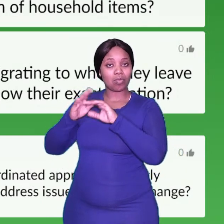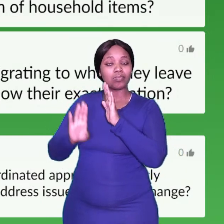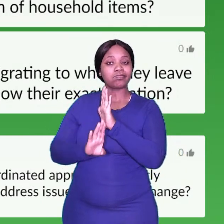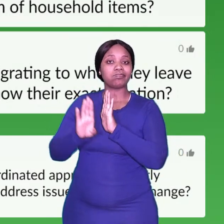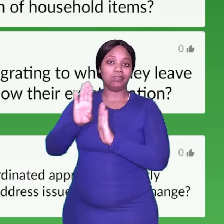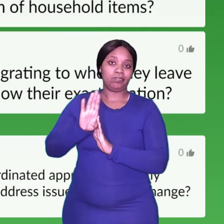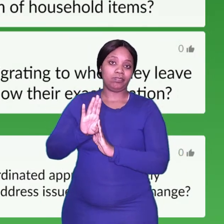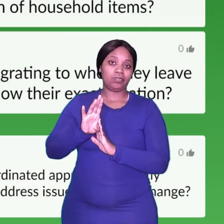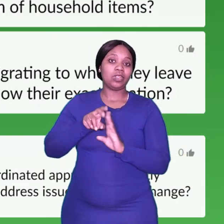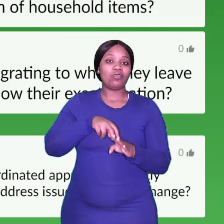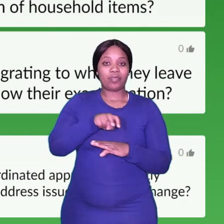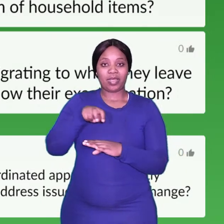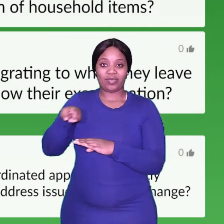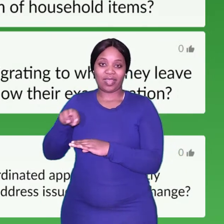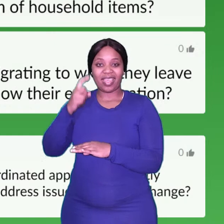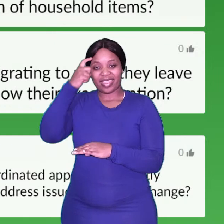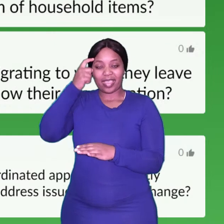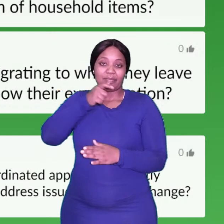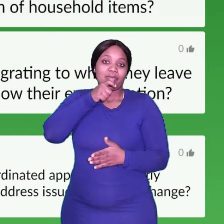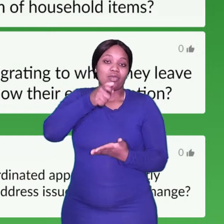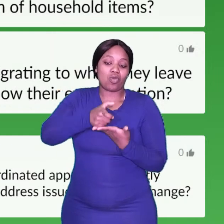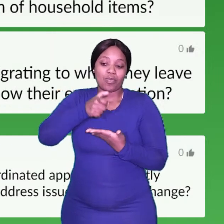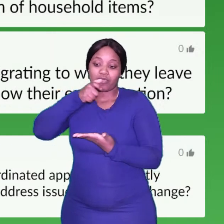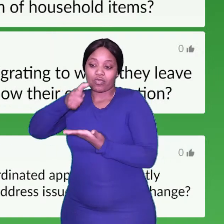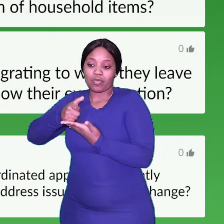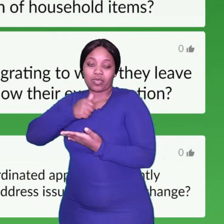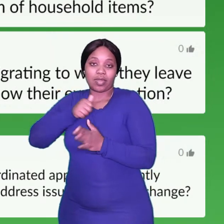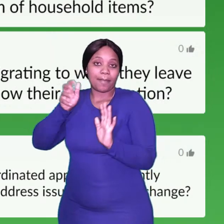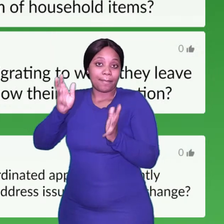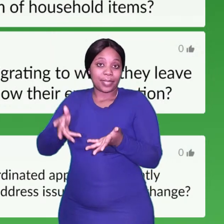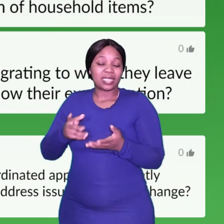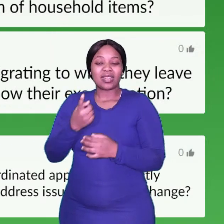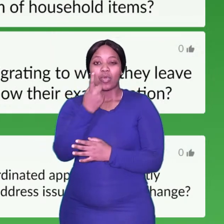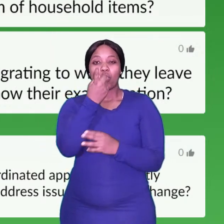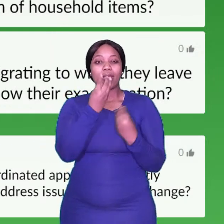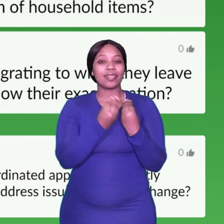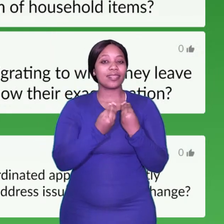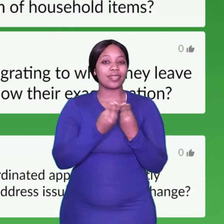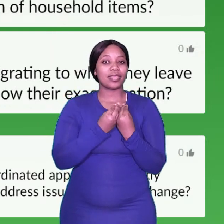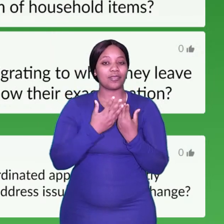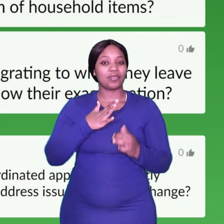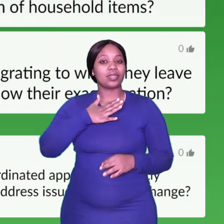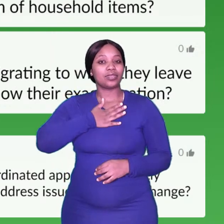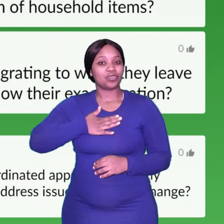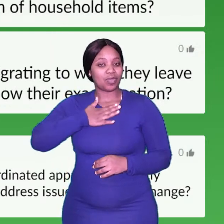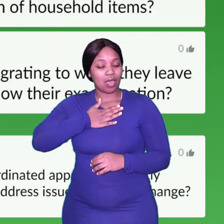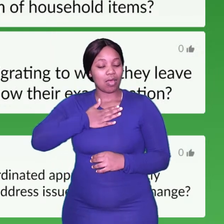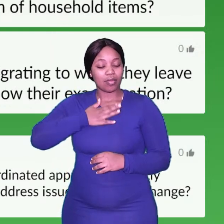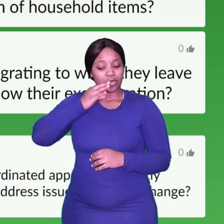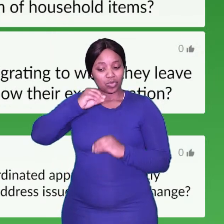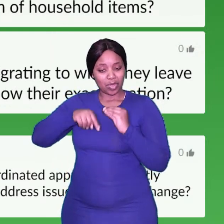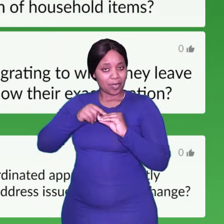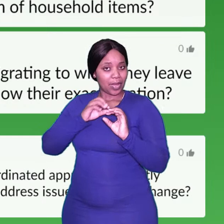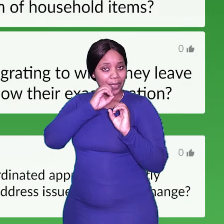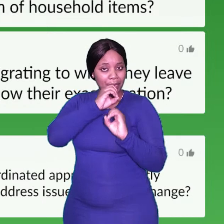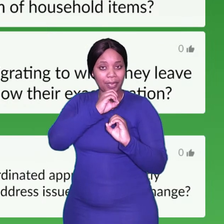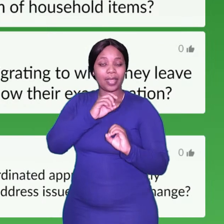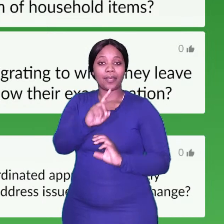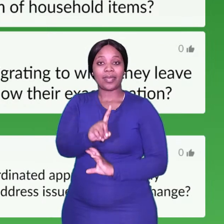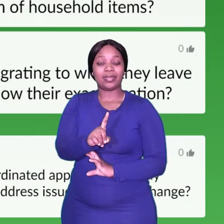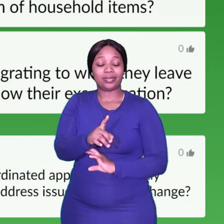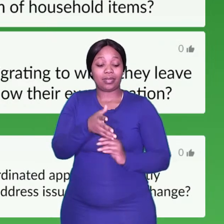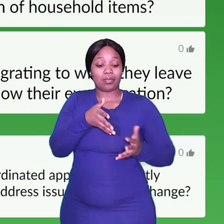I think by and large, those were my comments. The one thing that I felt maybe was not touched on here were the